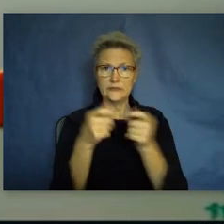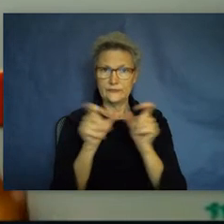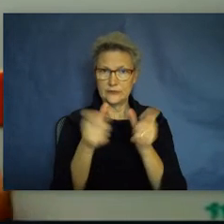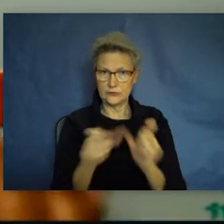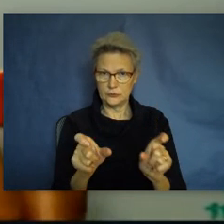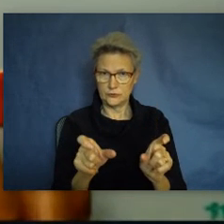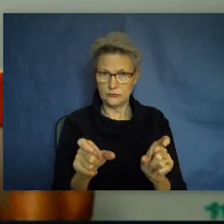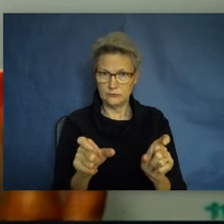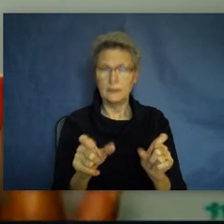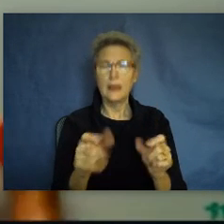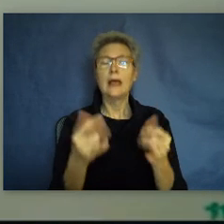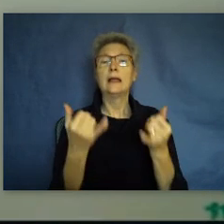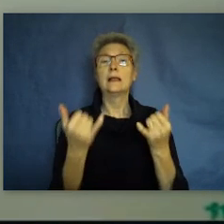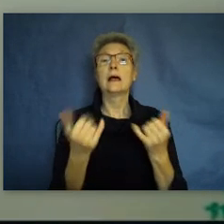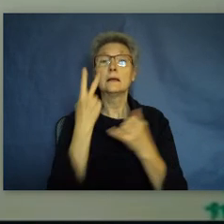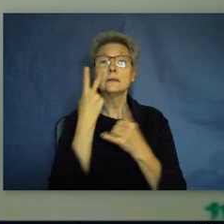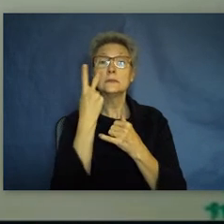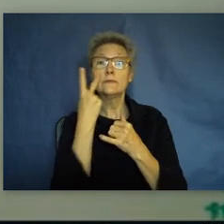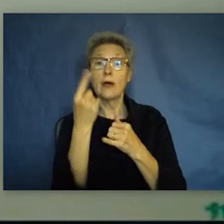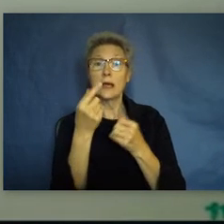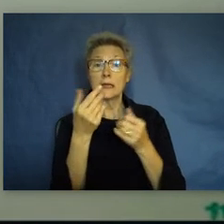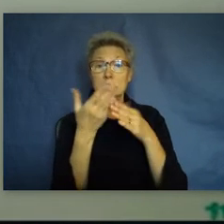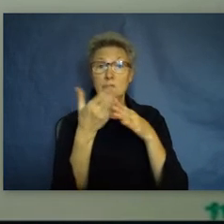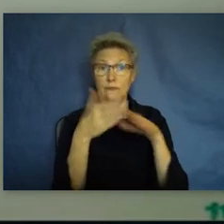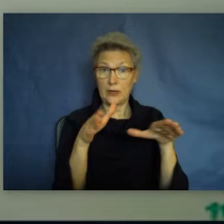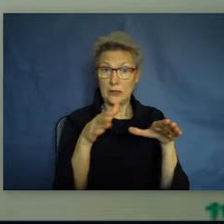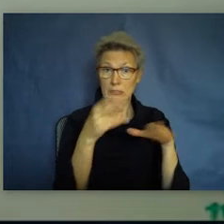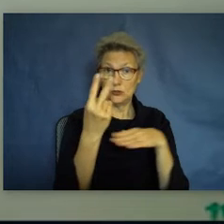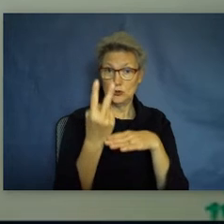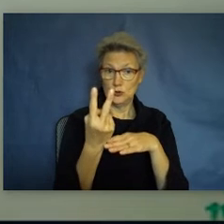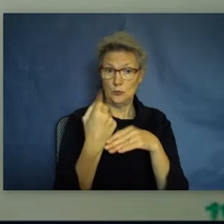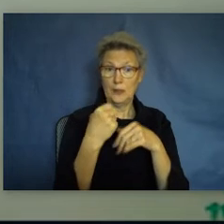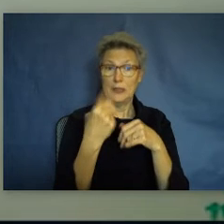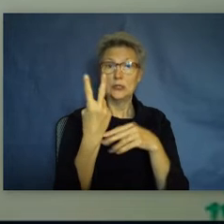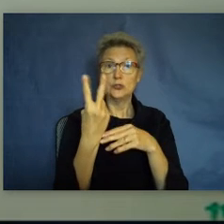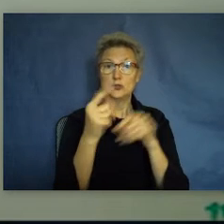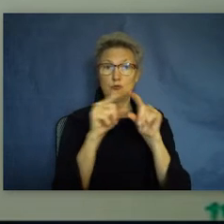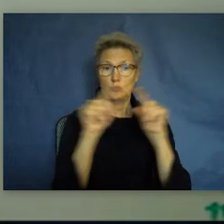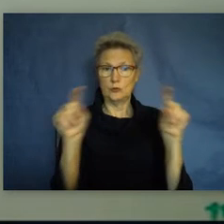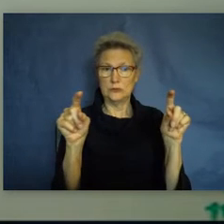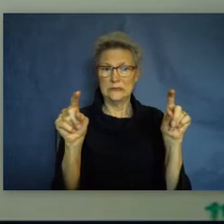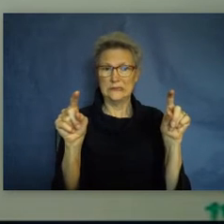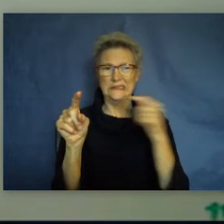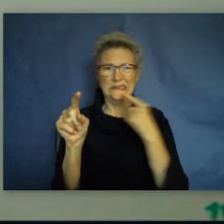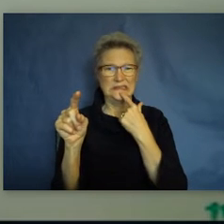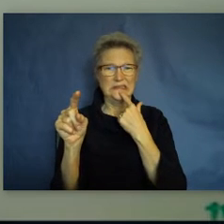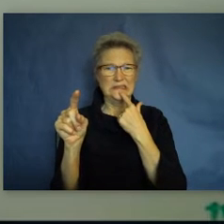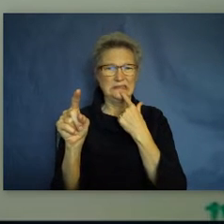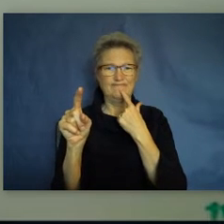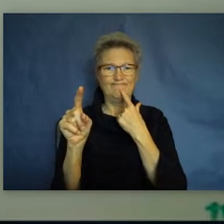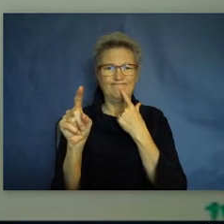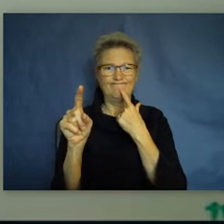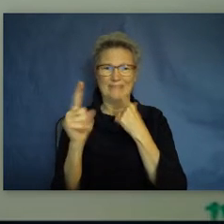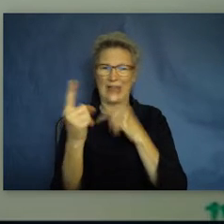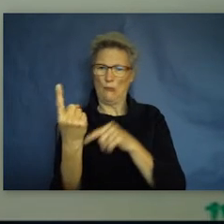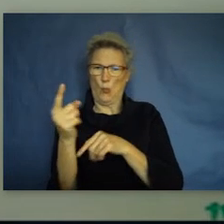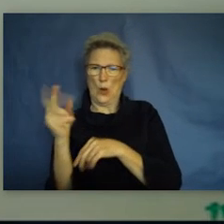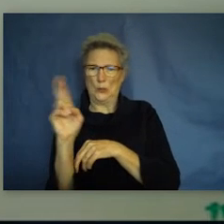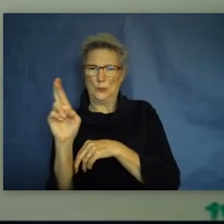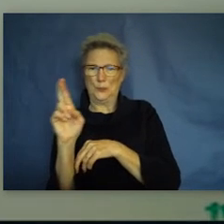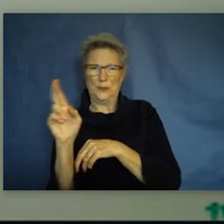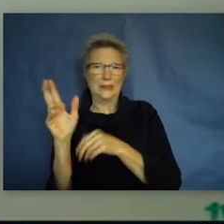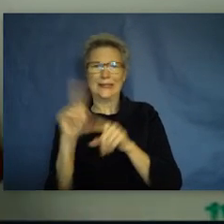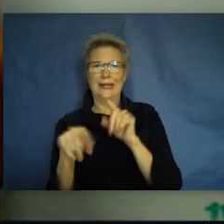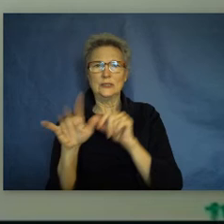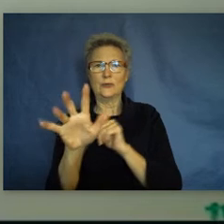Now I'm going to see if I can split it in half and make 2 rows, and I'm not able to do that because I've got 1 extra